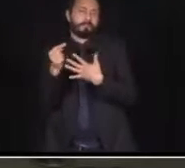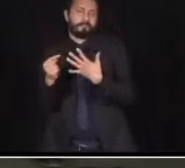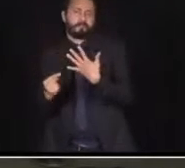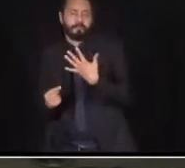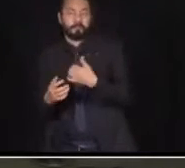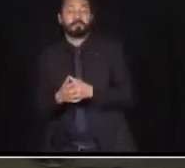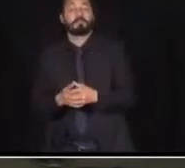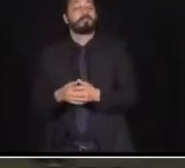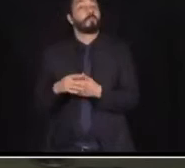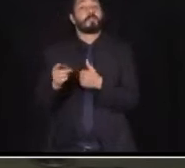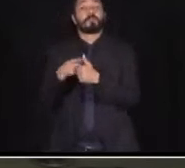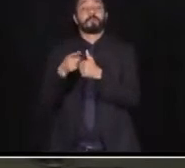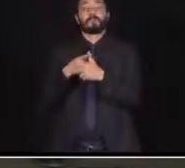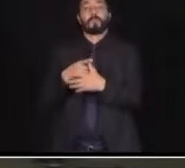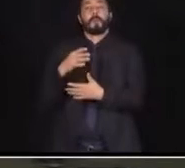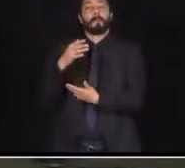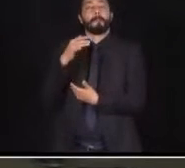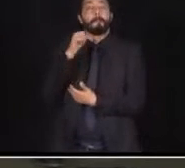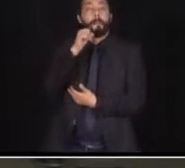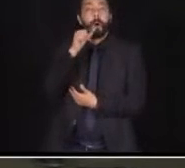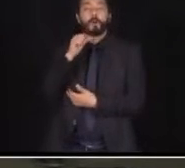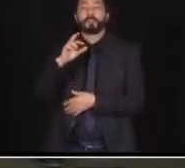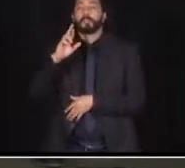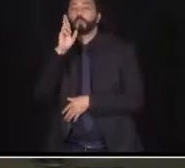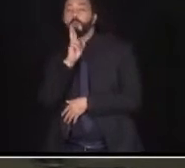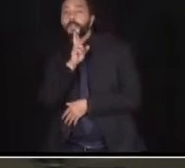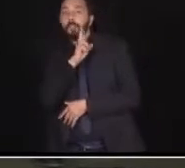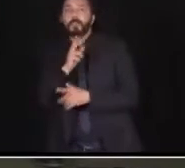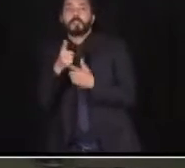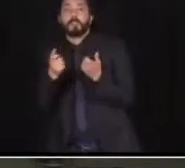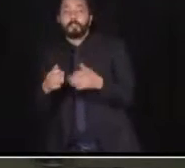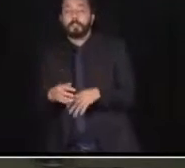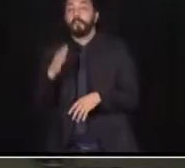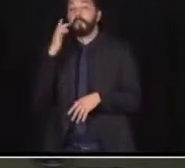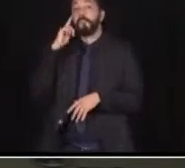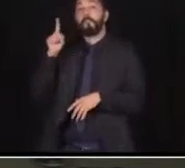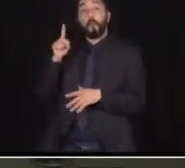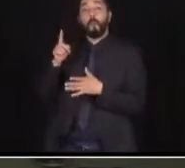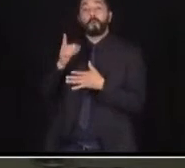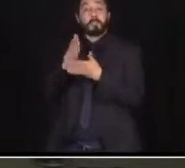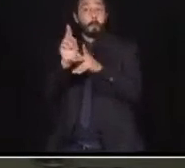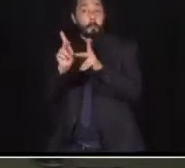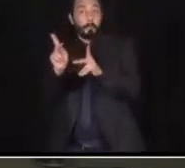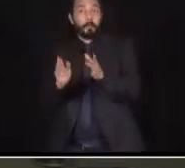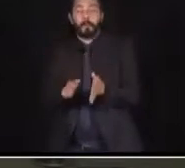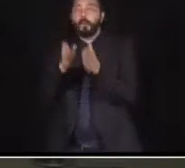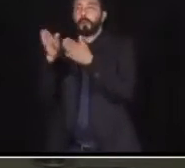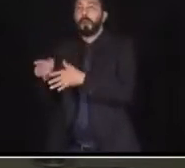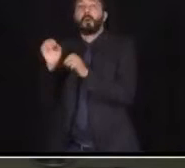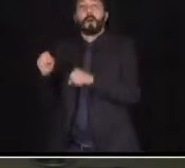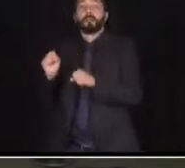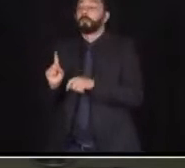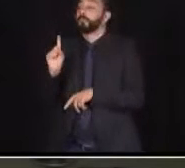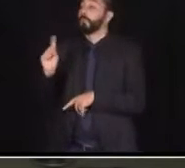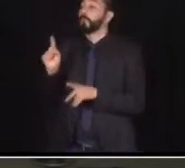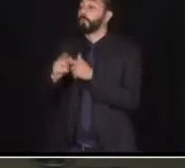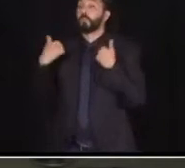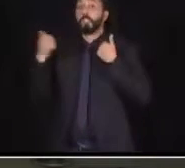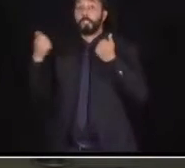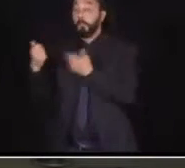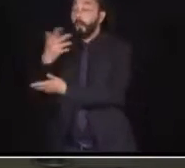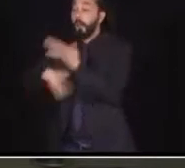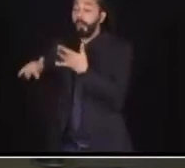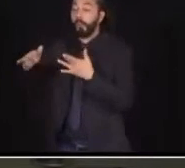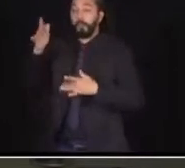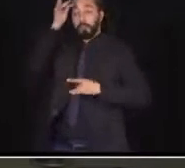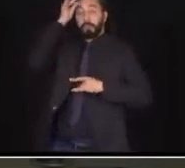to bars, restaurants, and so on. For others, it may be gyms. For others, it may just be sociable activities, children's birthday parties, and so